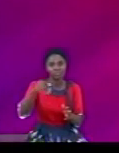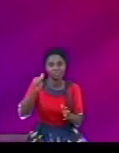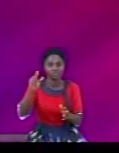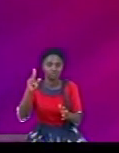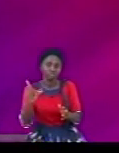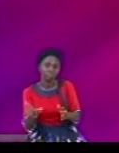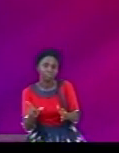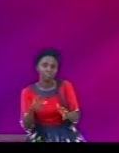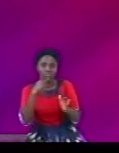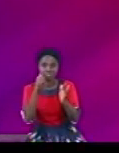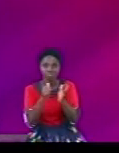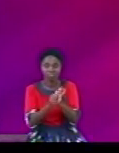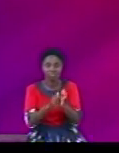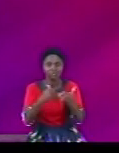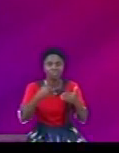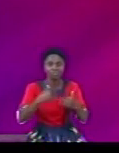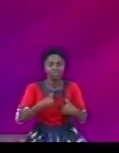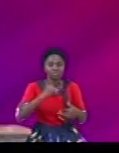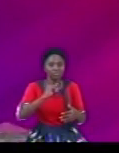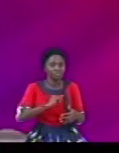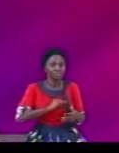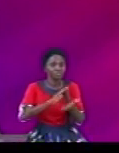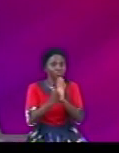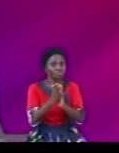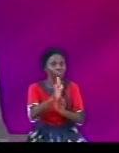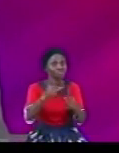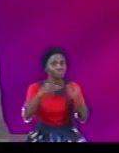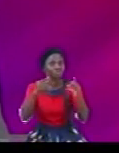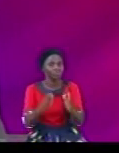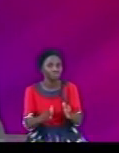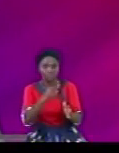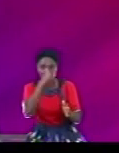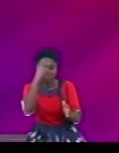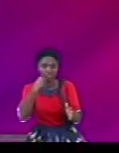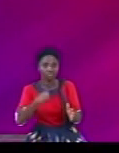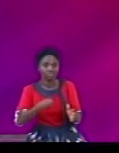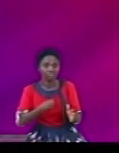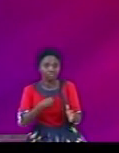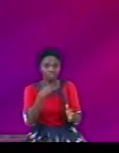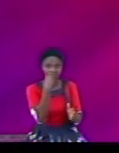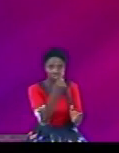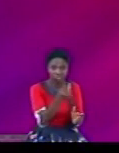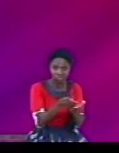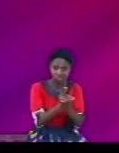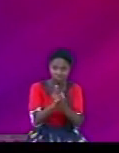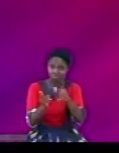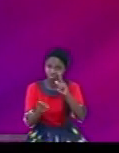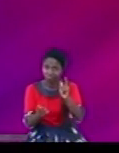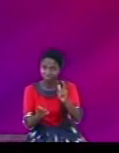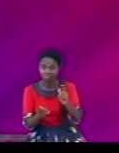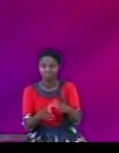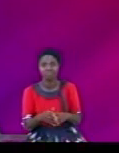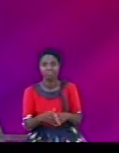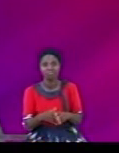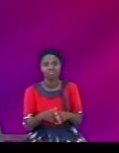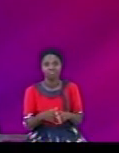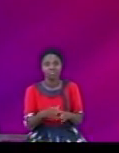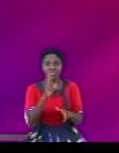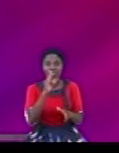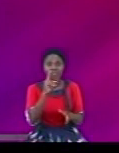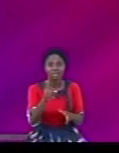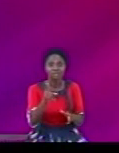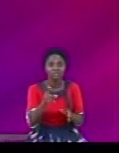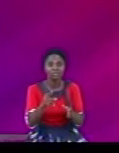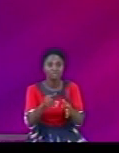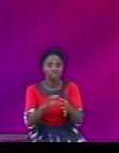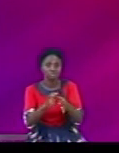was not disturbed. He wasn't perturbed. He continued in declaring the truth of the word of God. Are you detached